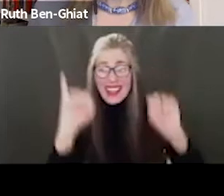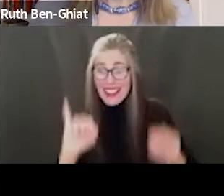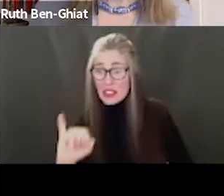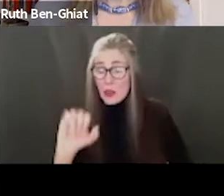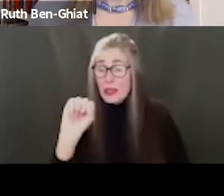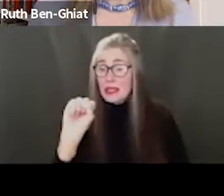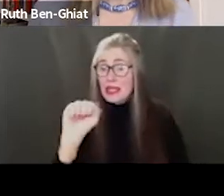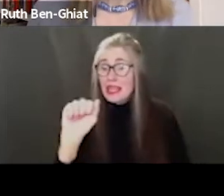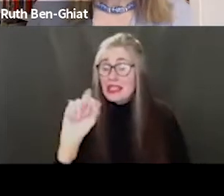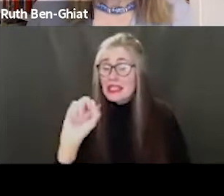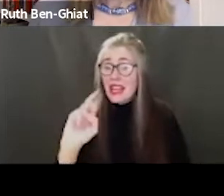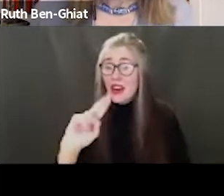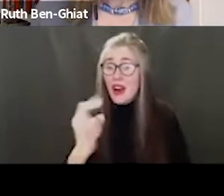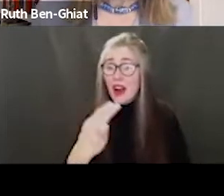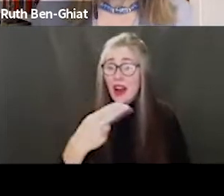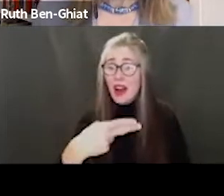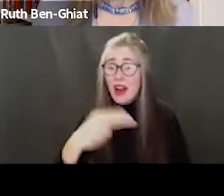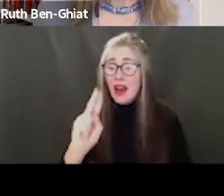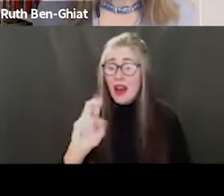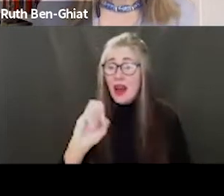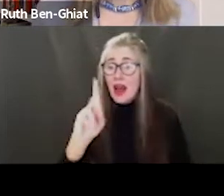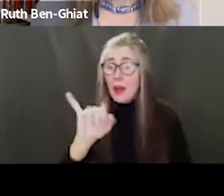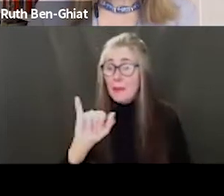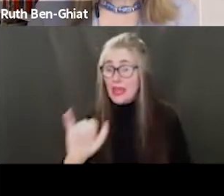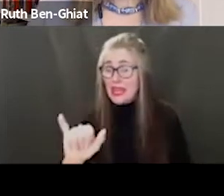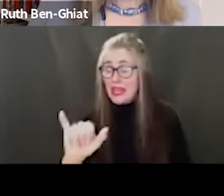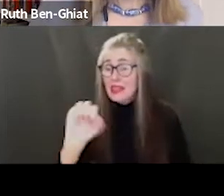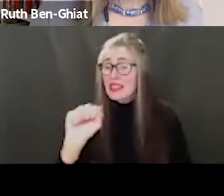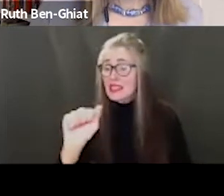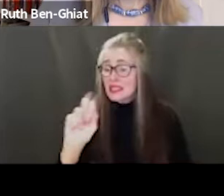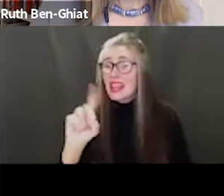Huckabee Sanders, in this tradition. And